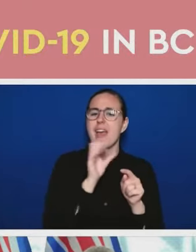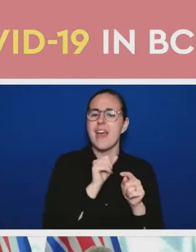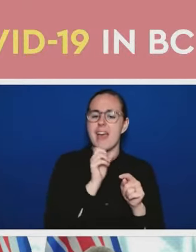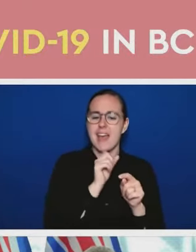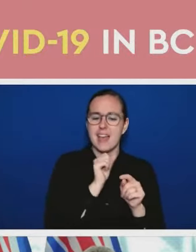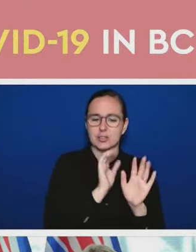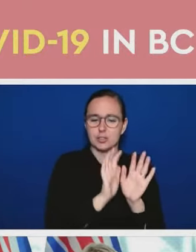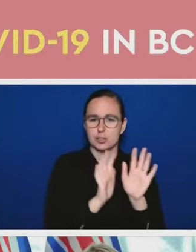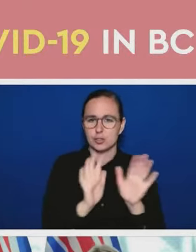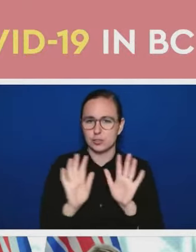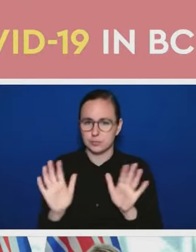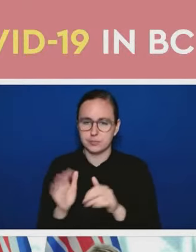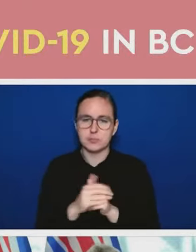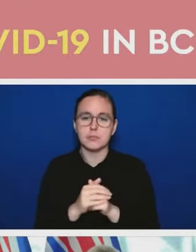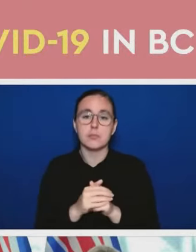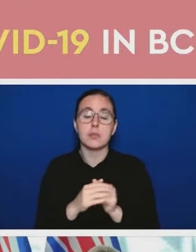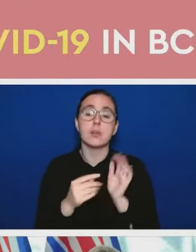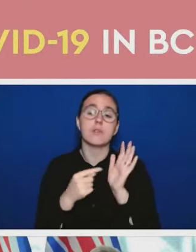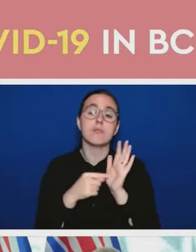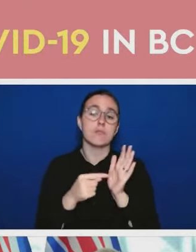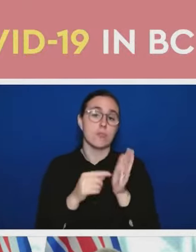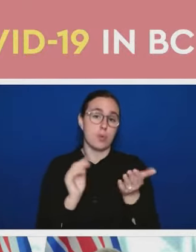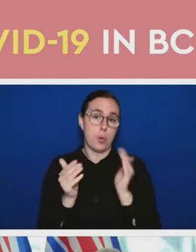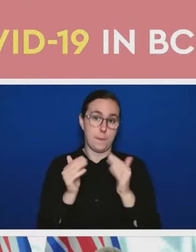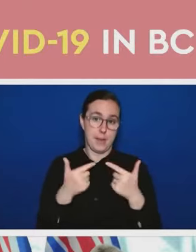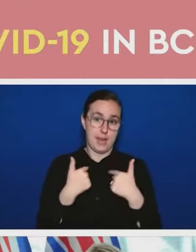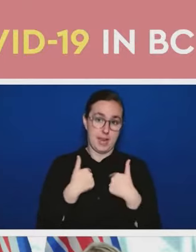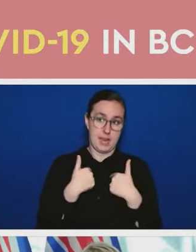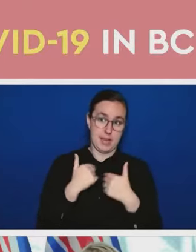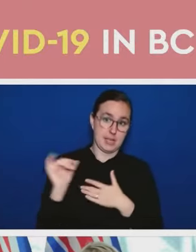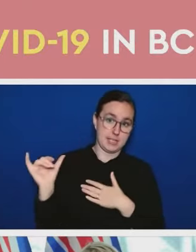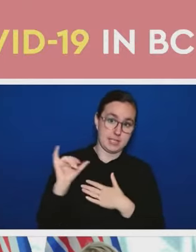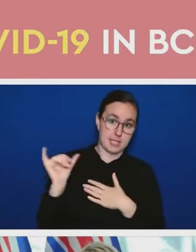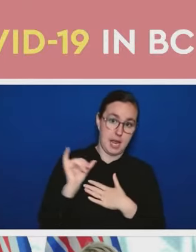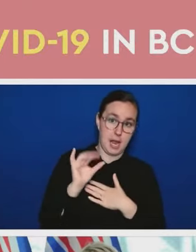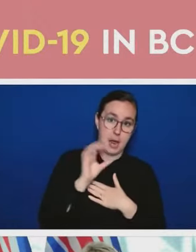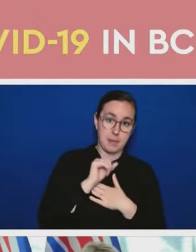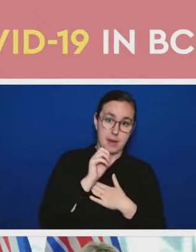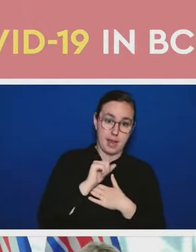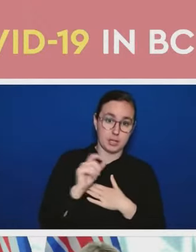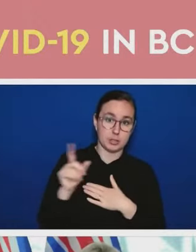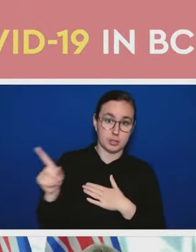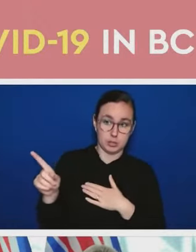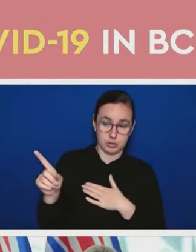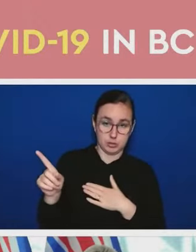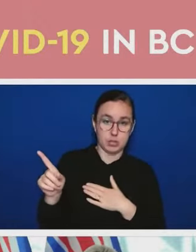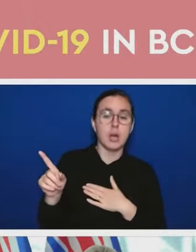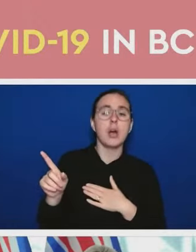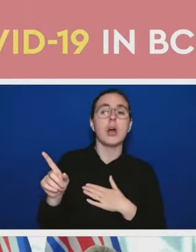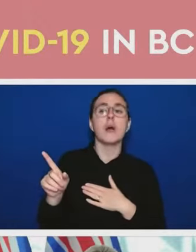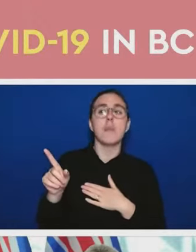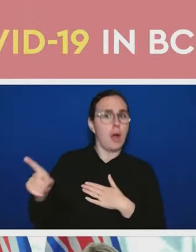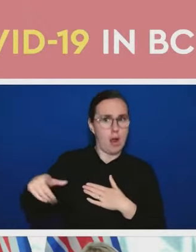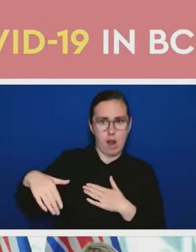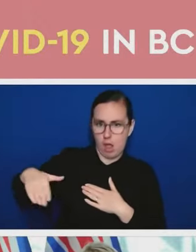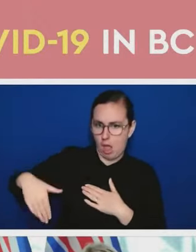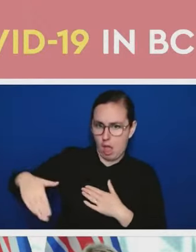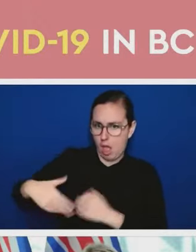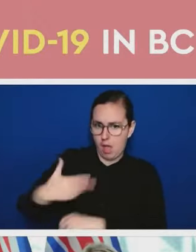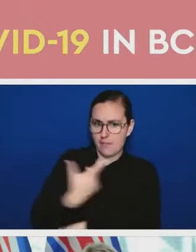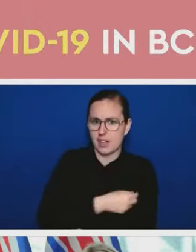who's unvaccinated, the risk goes up by 4 times from somebody who's been vaccinated with 3 doses,